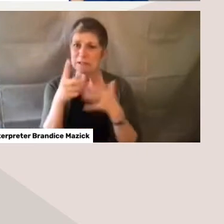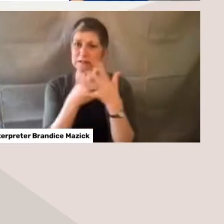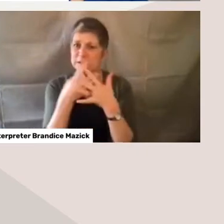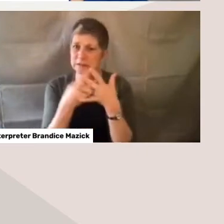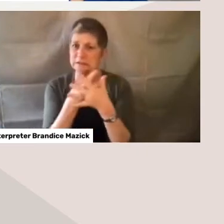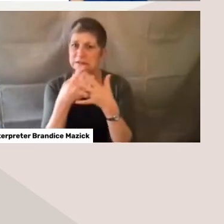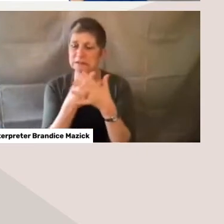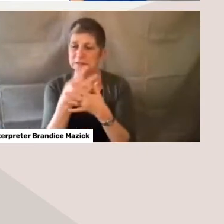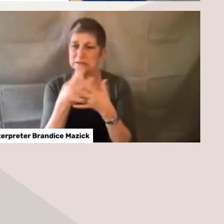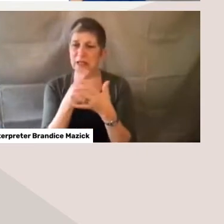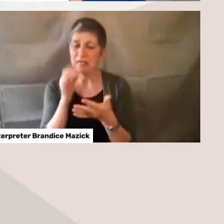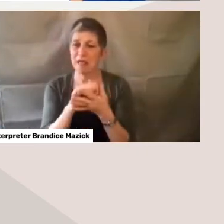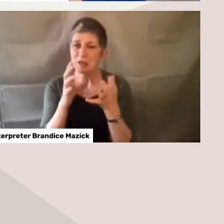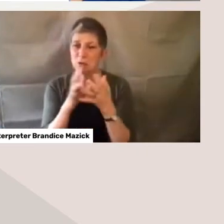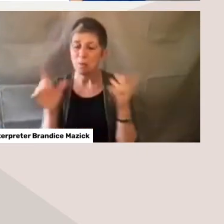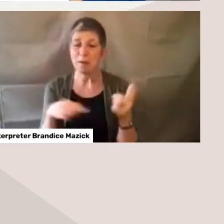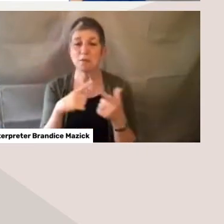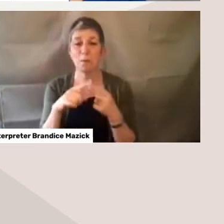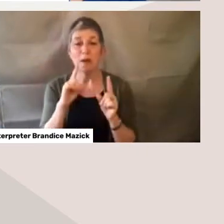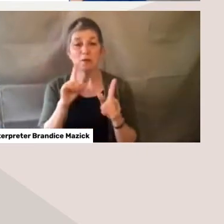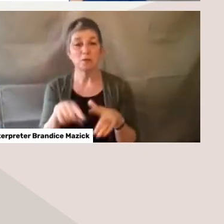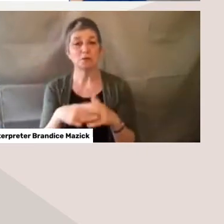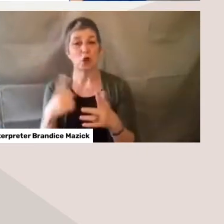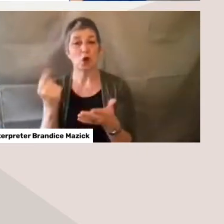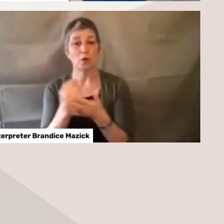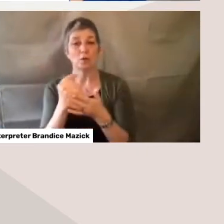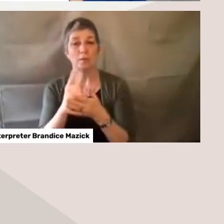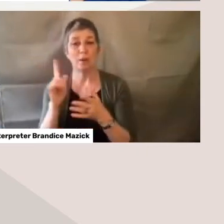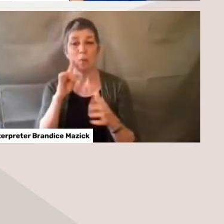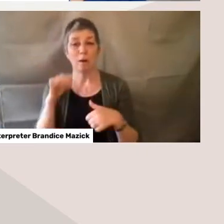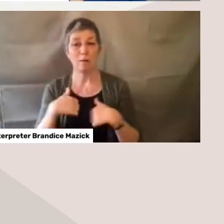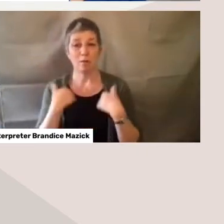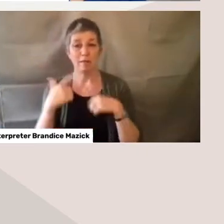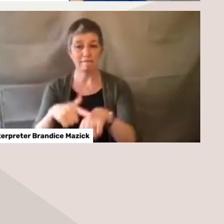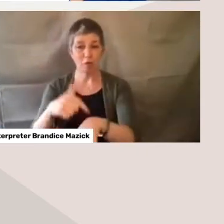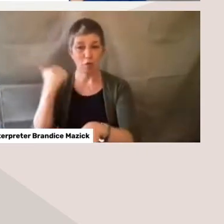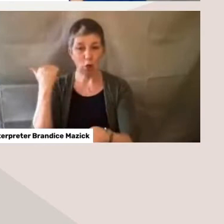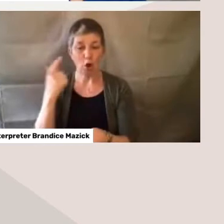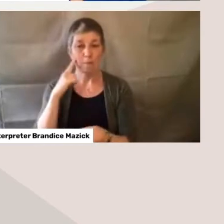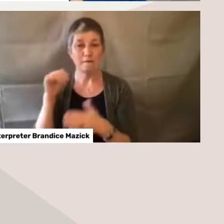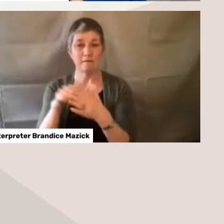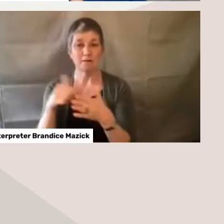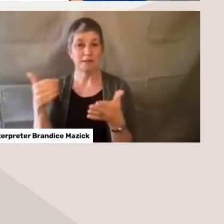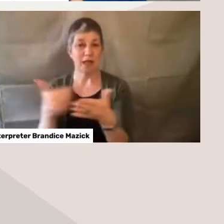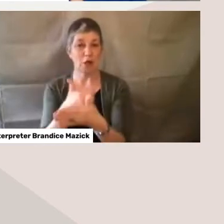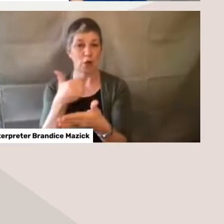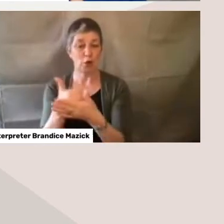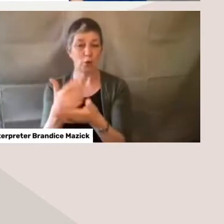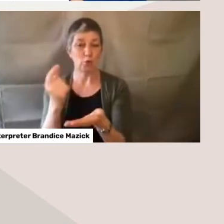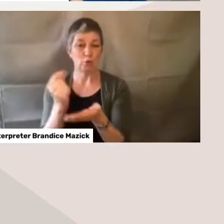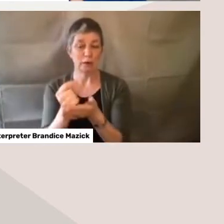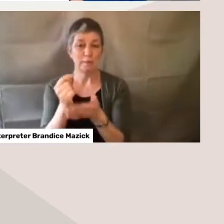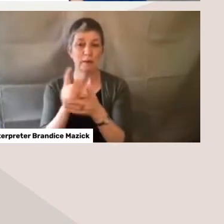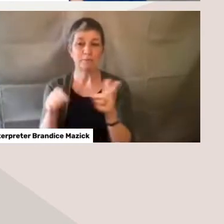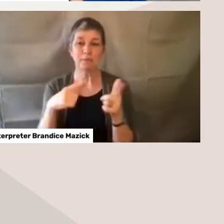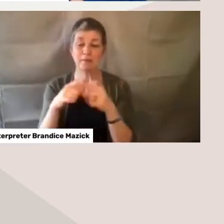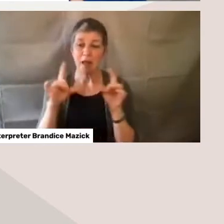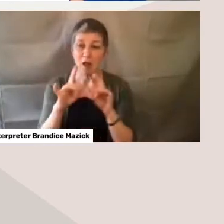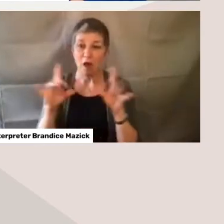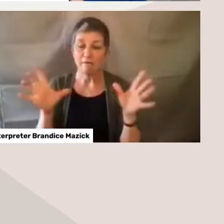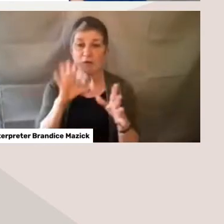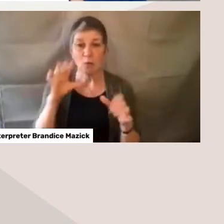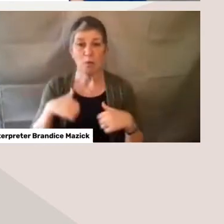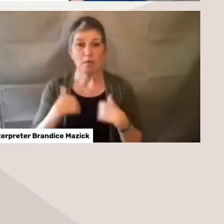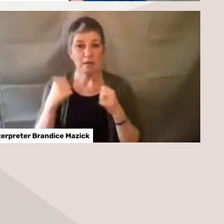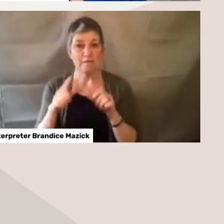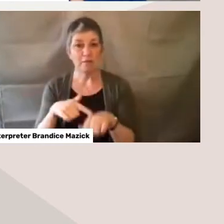when you go on a treatment where you live longer because of that new treatment, then obviously you're going to live